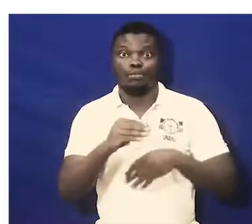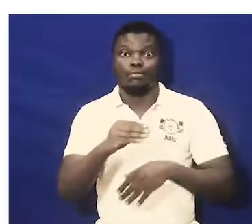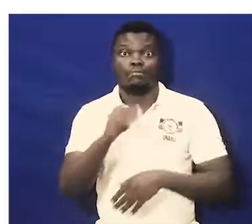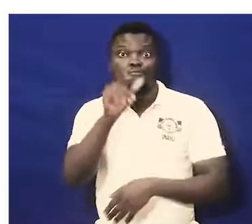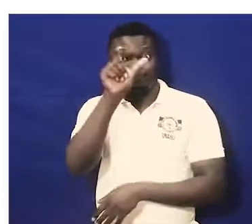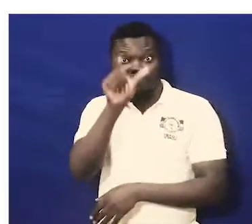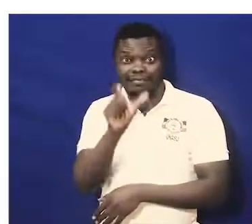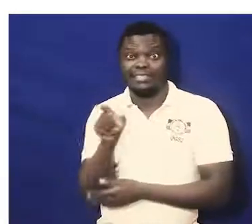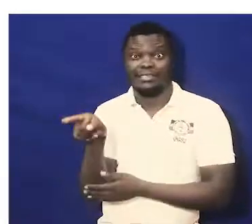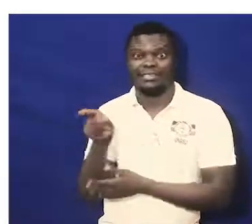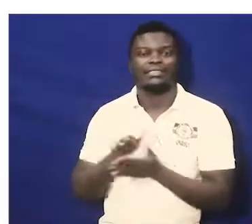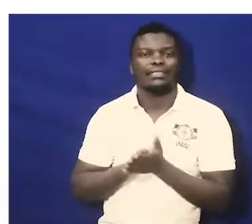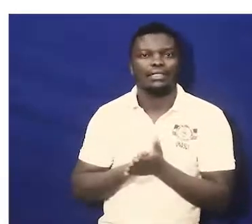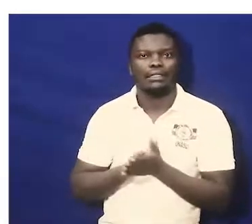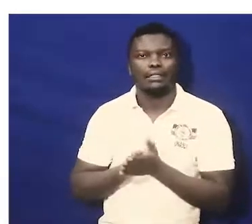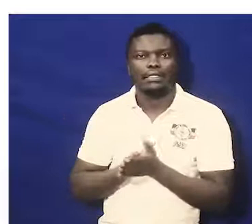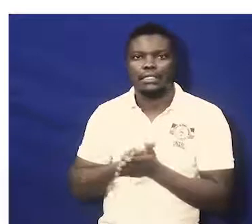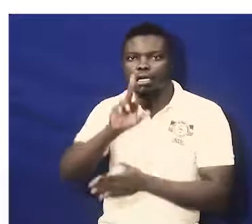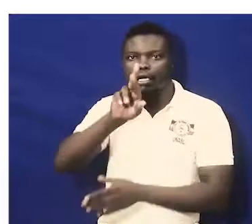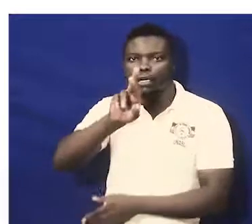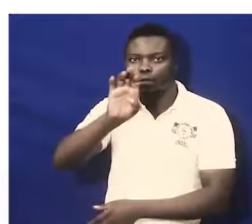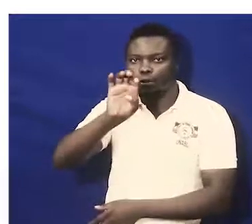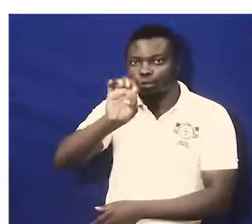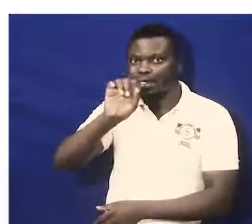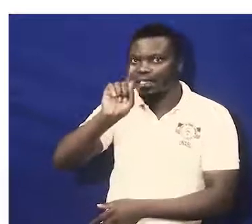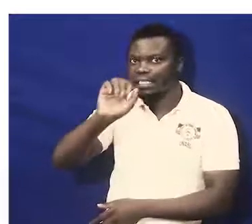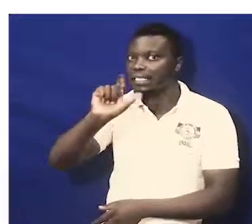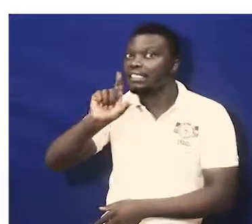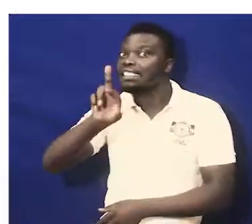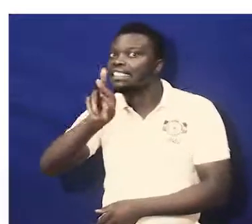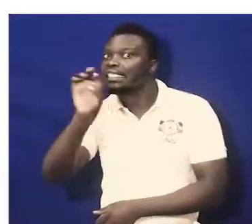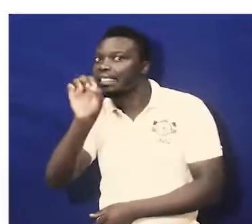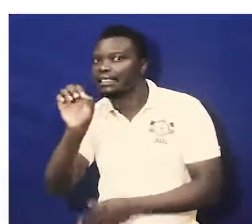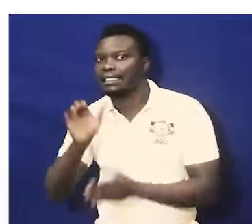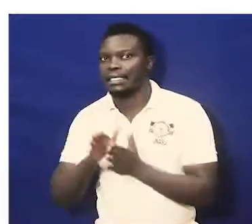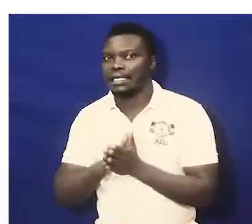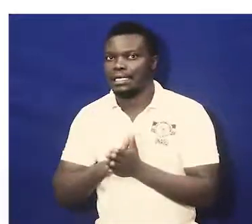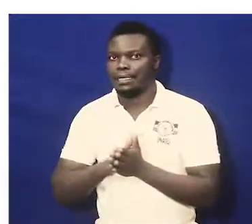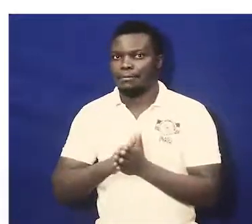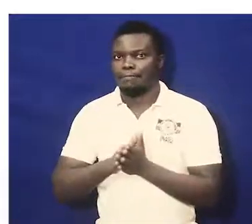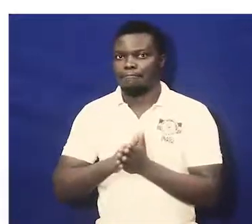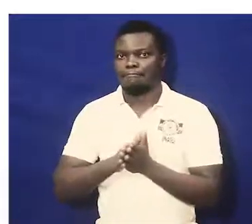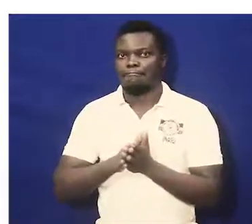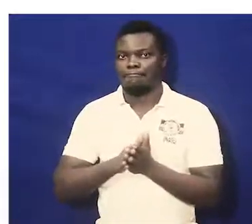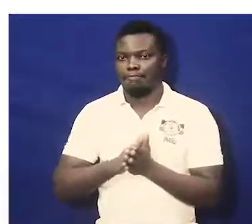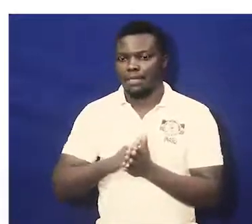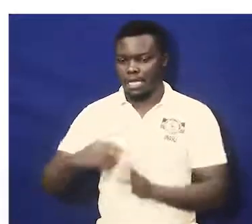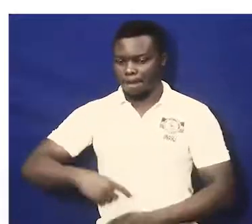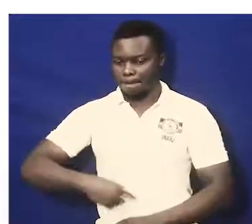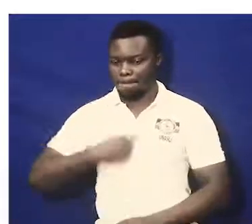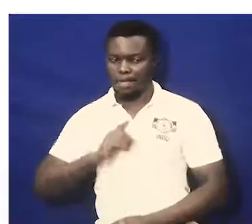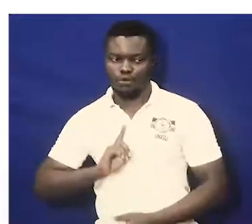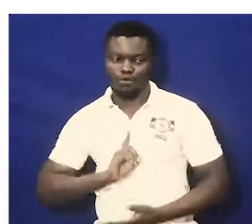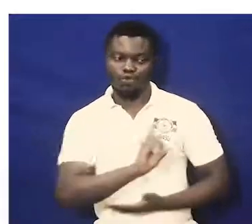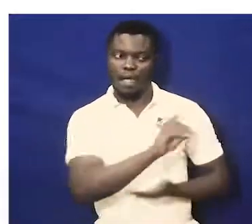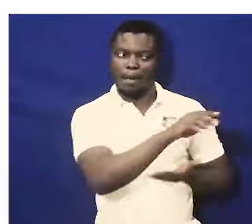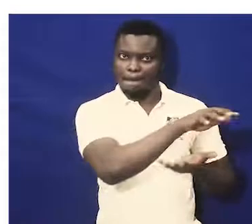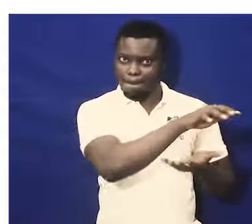retailing shop and the business person is called a